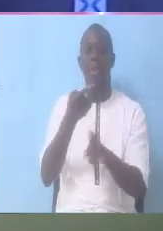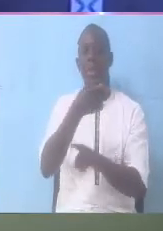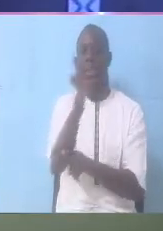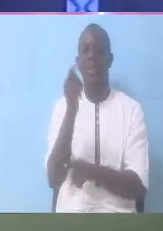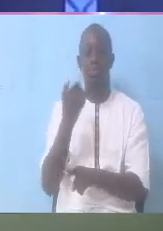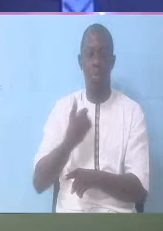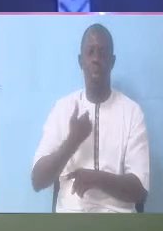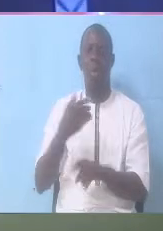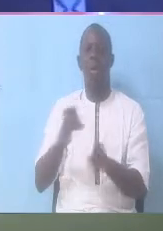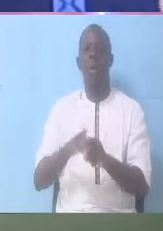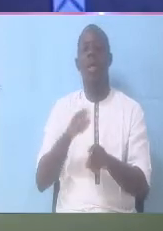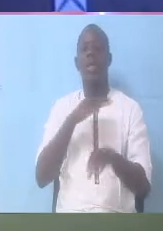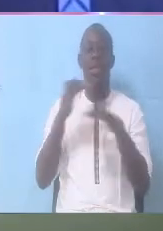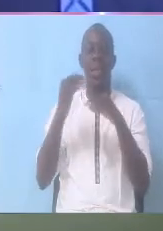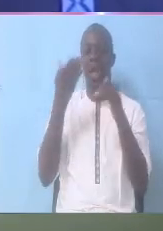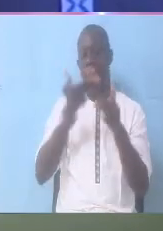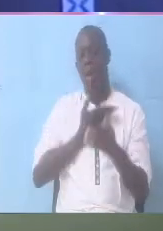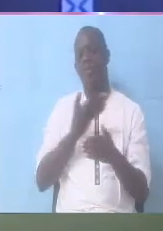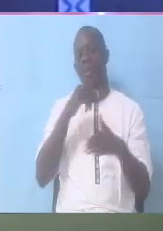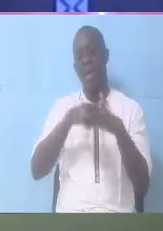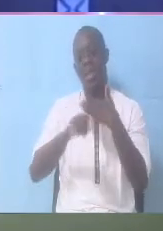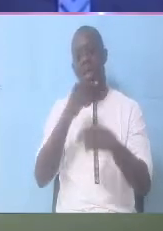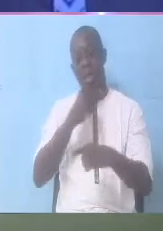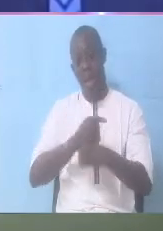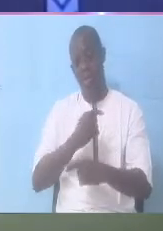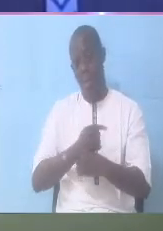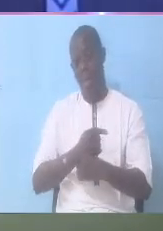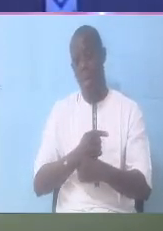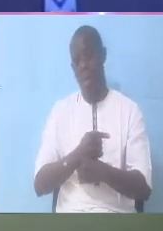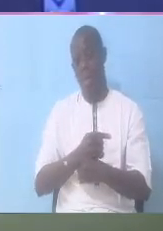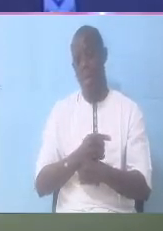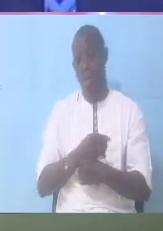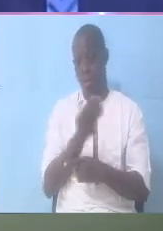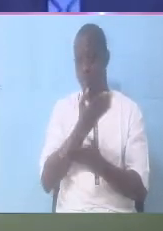it the case that Yaya Jammeh hated Emma Hart